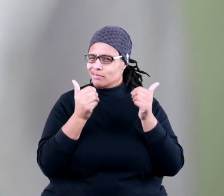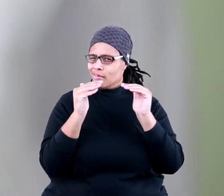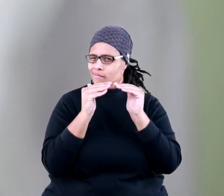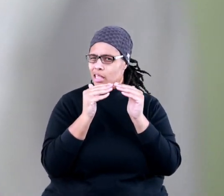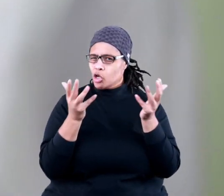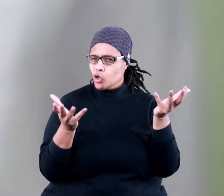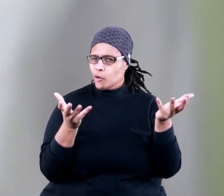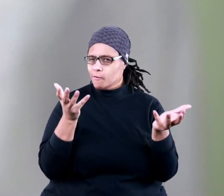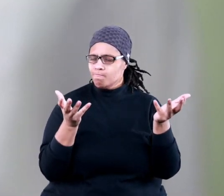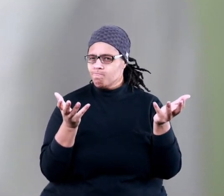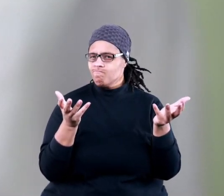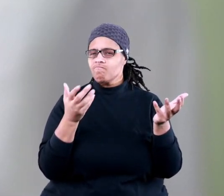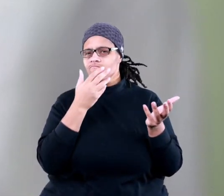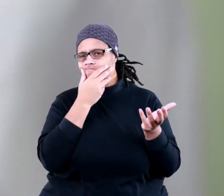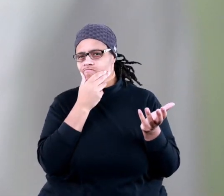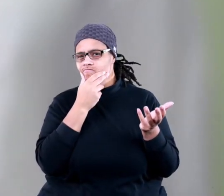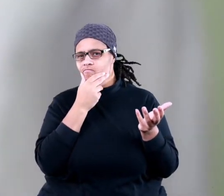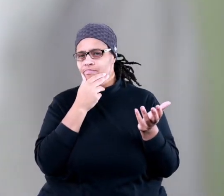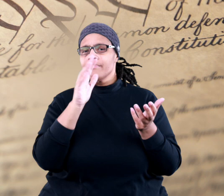is fairer?